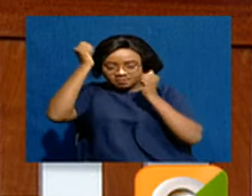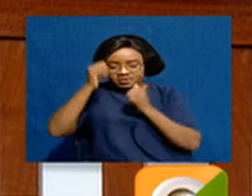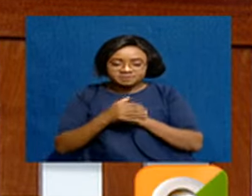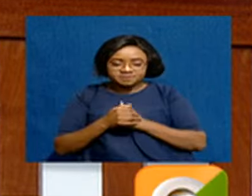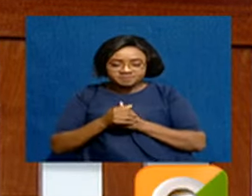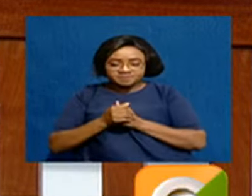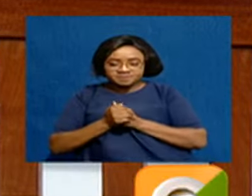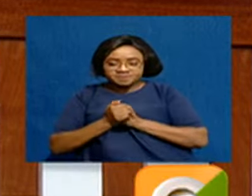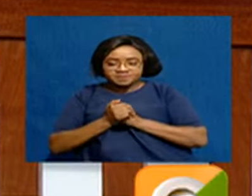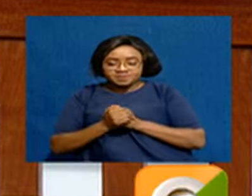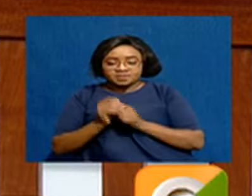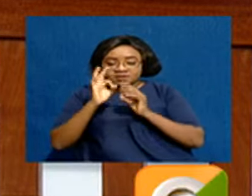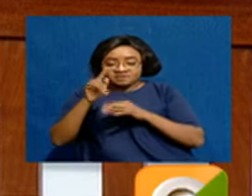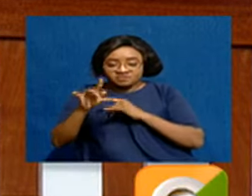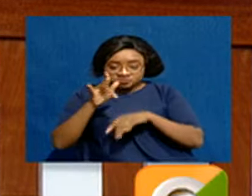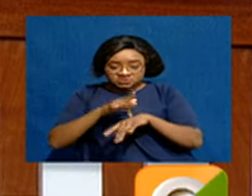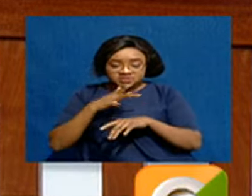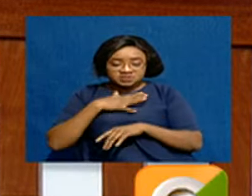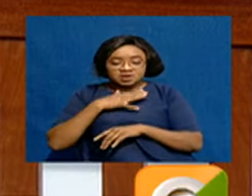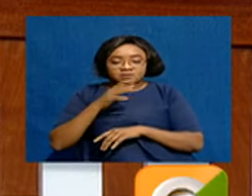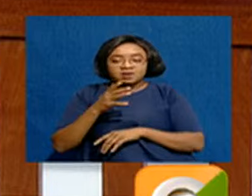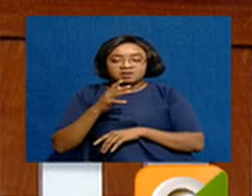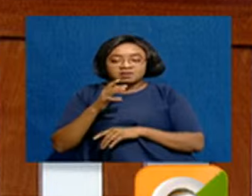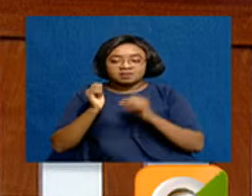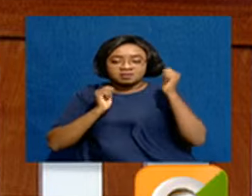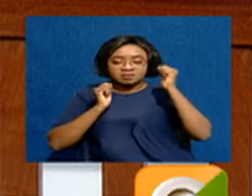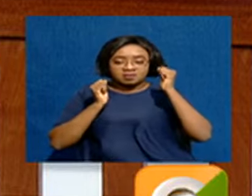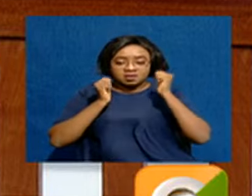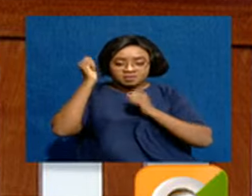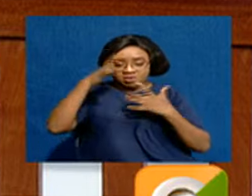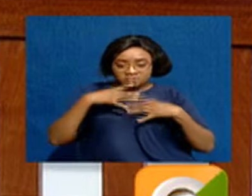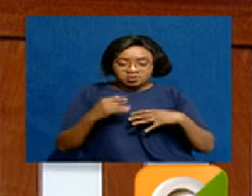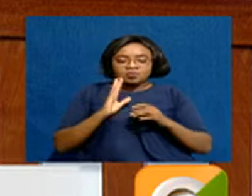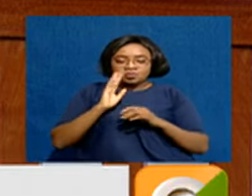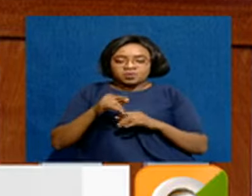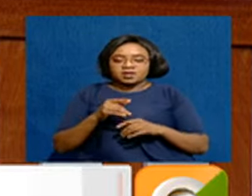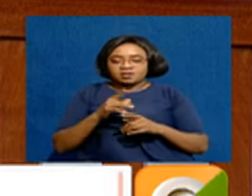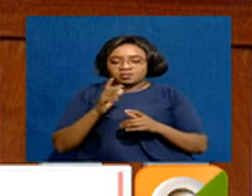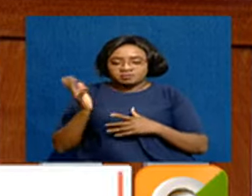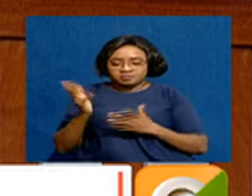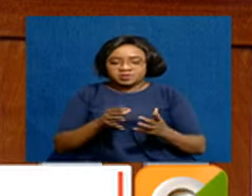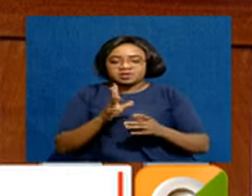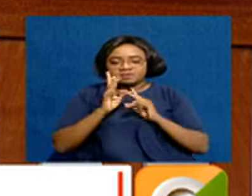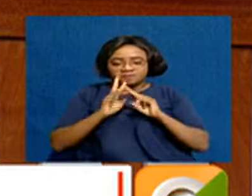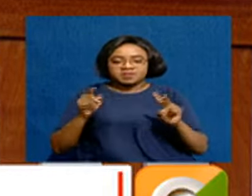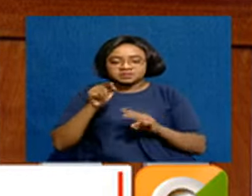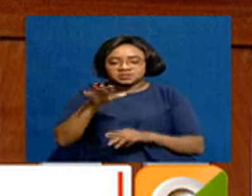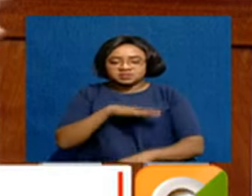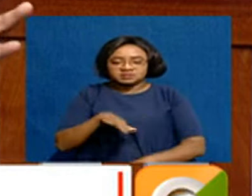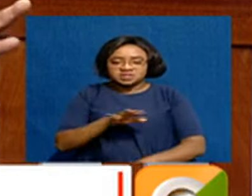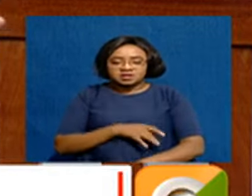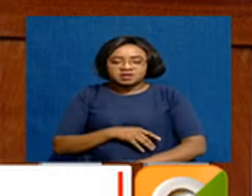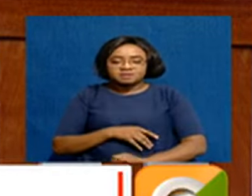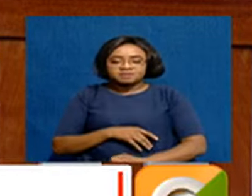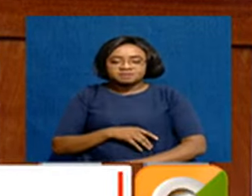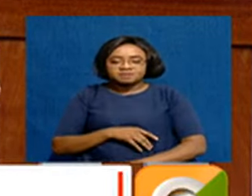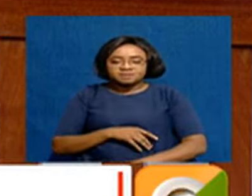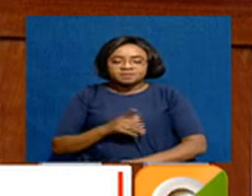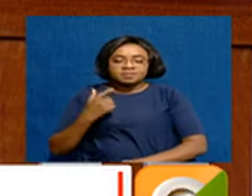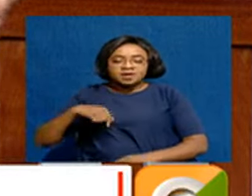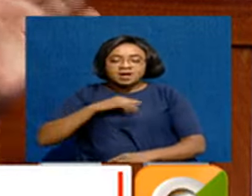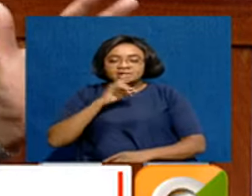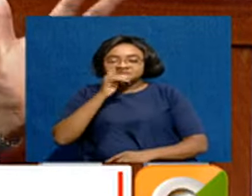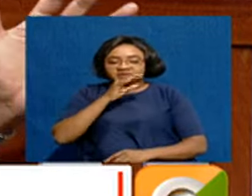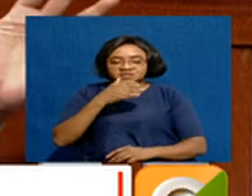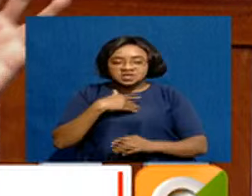We will bring peace to that region, the 20% remaining. We have a document that has been passed